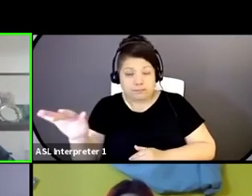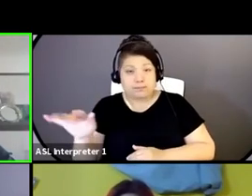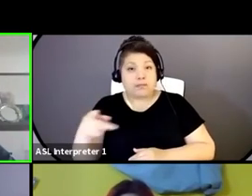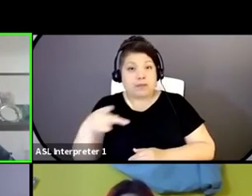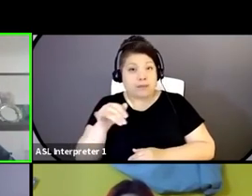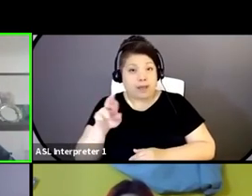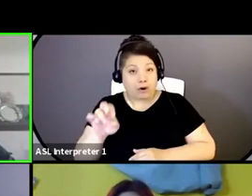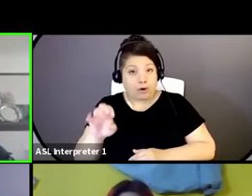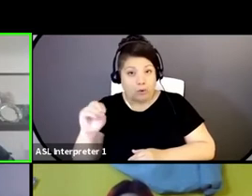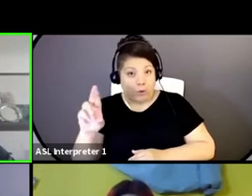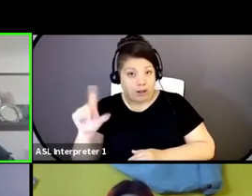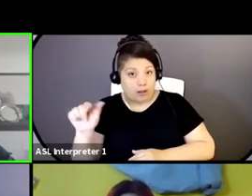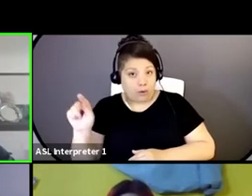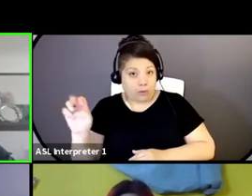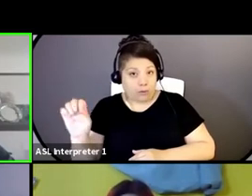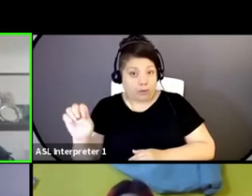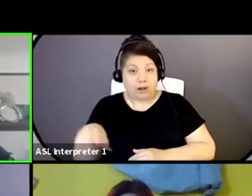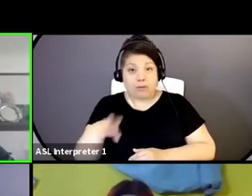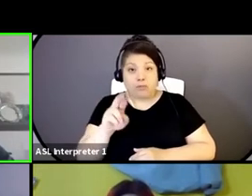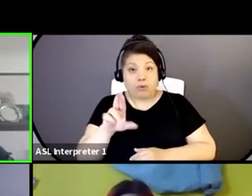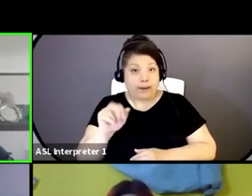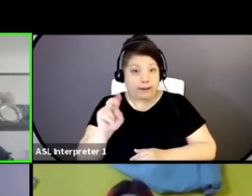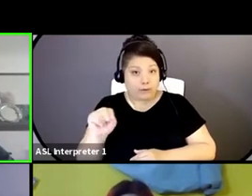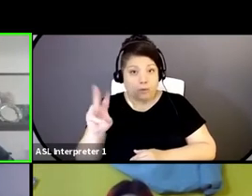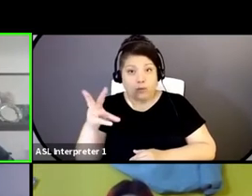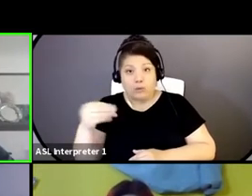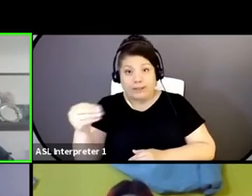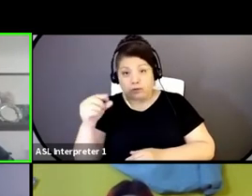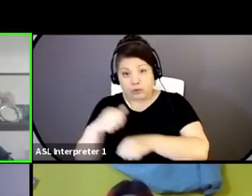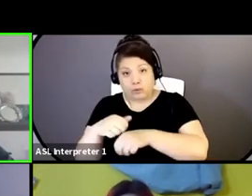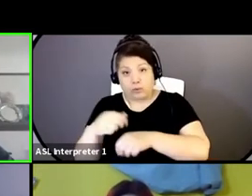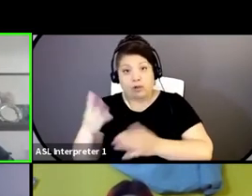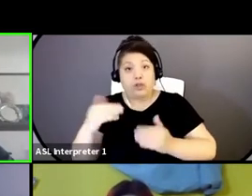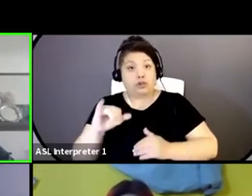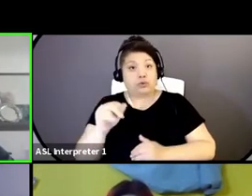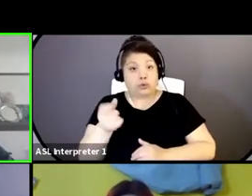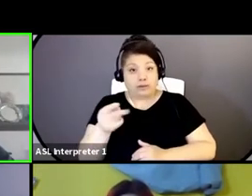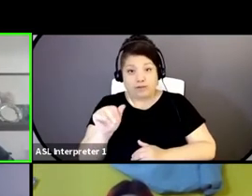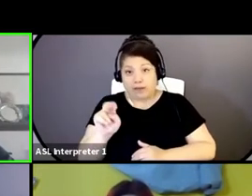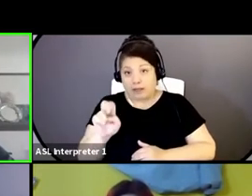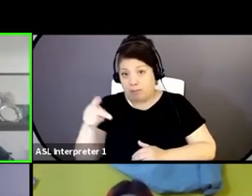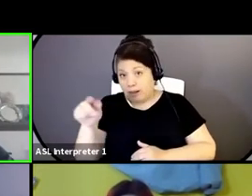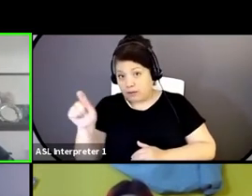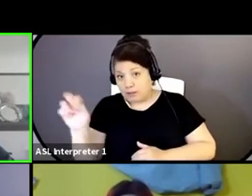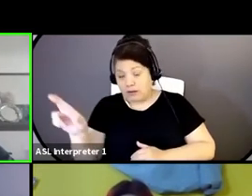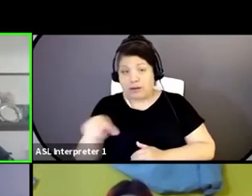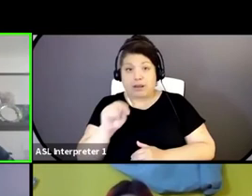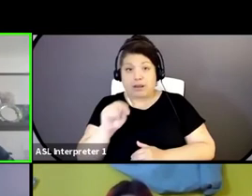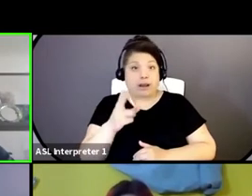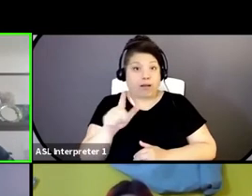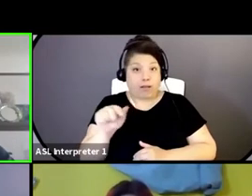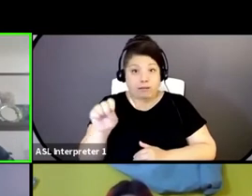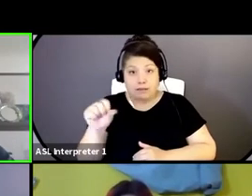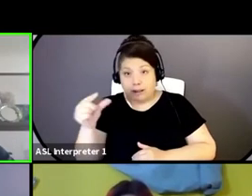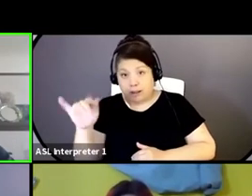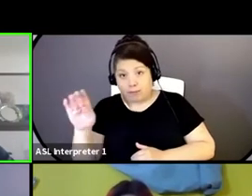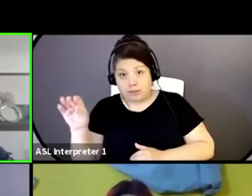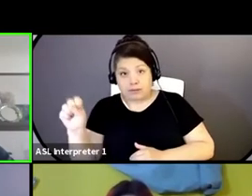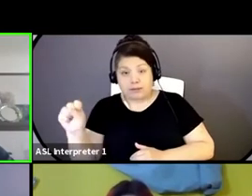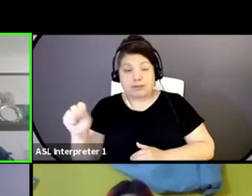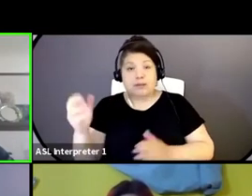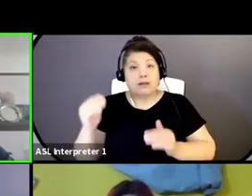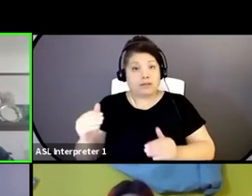Corleone, Bryden Whitestone, Josephine Peltier, Nicholas Gibbs, Jaskamal Singh